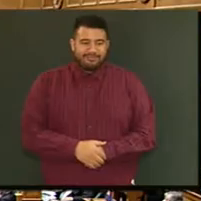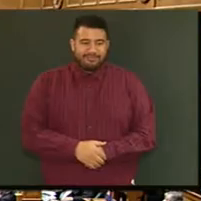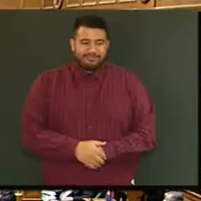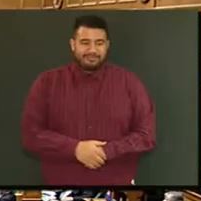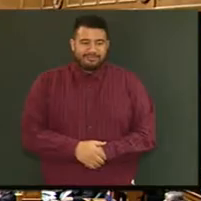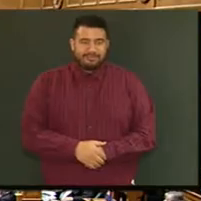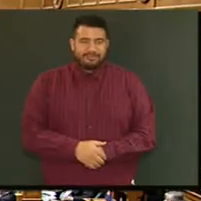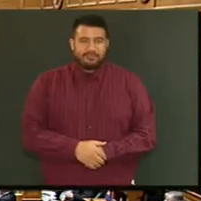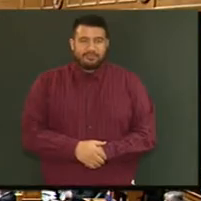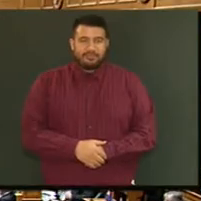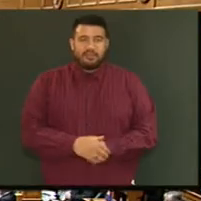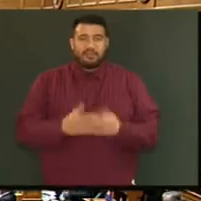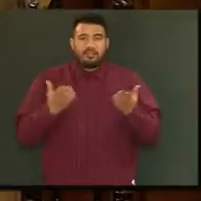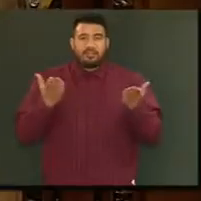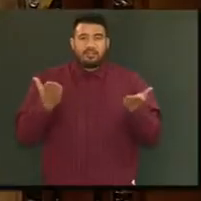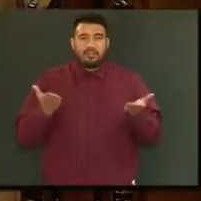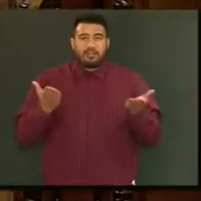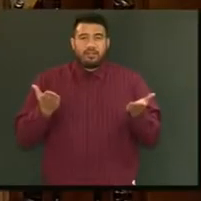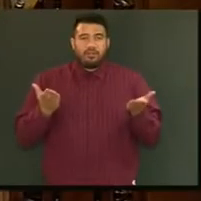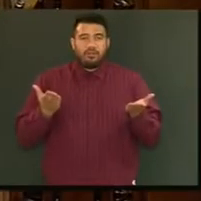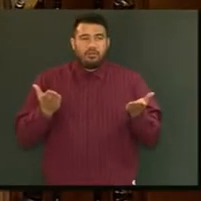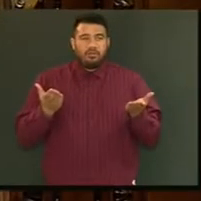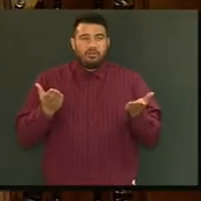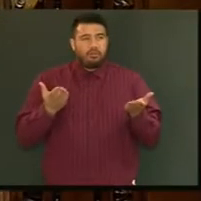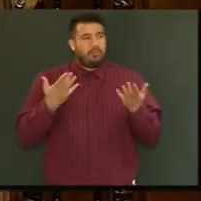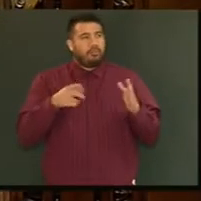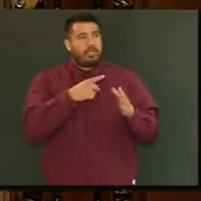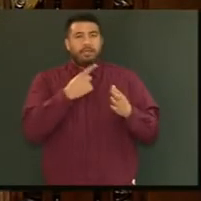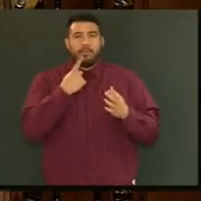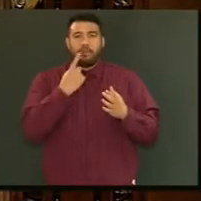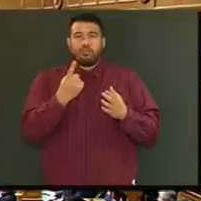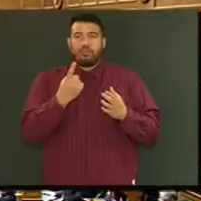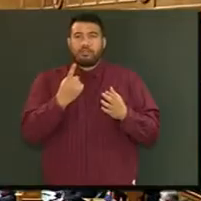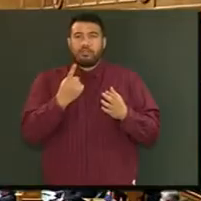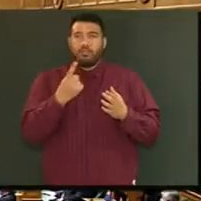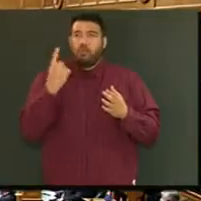The question is, the motion be agreed to. Mr. Speaker. Andrew Little. Mr. Speaker, I move.